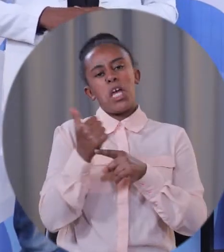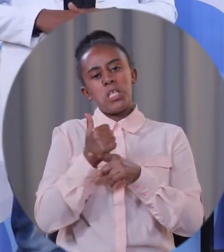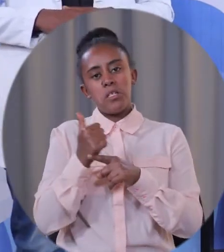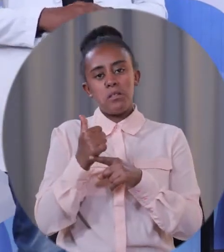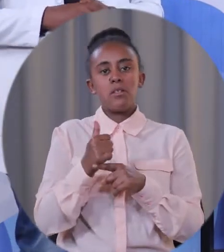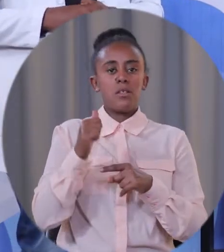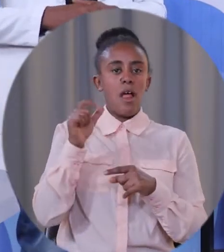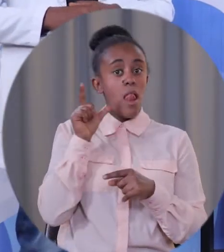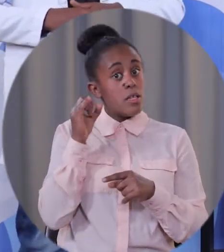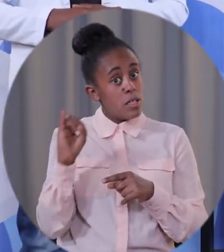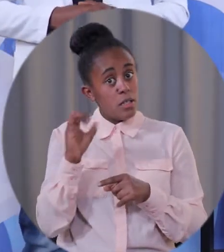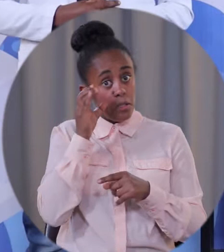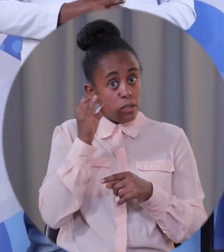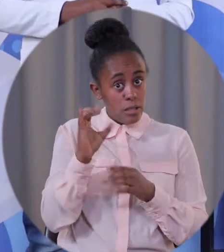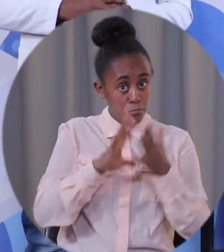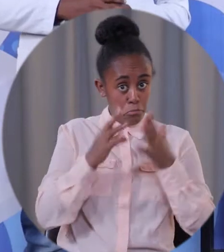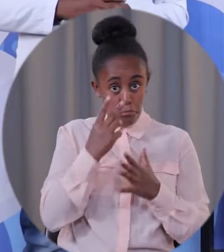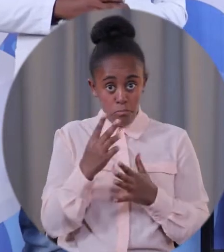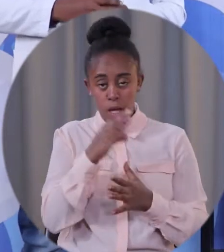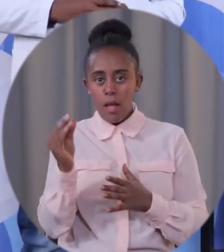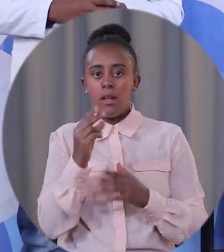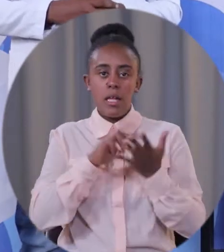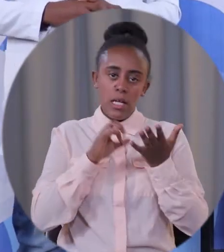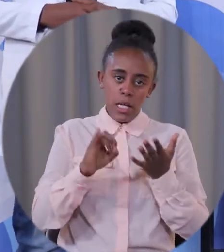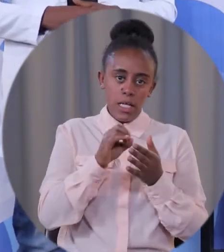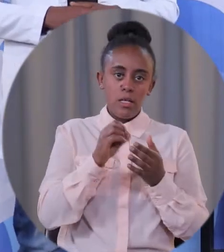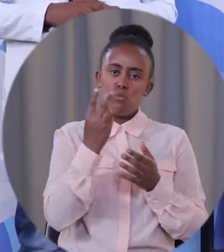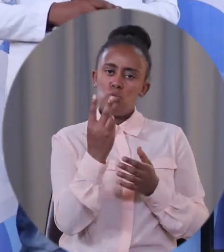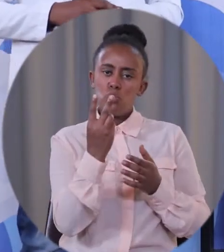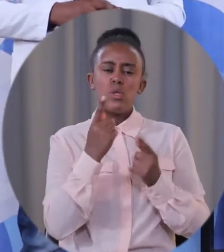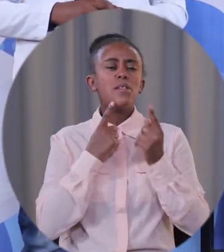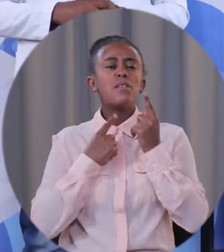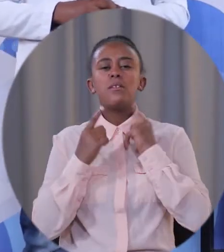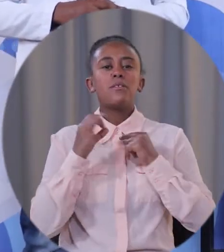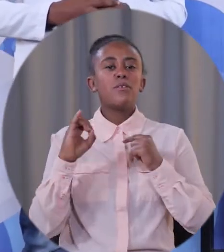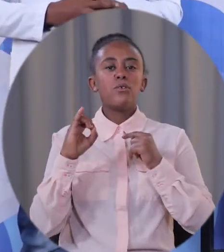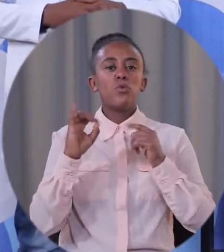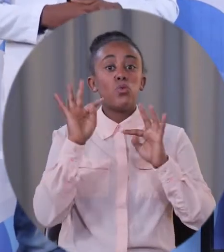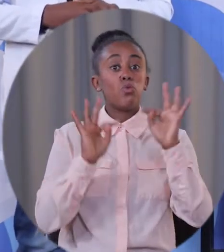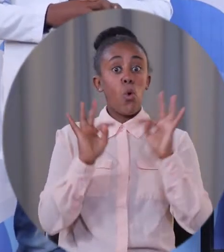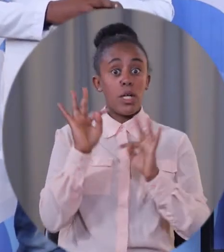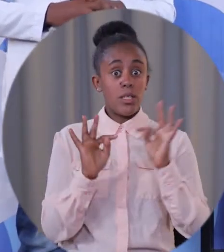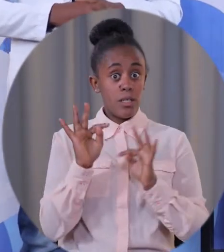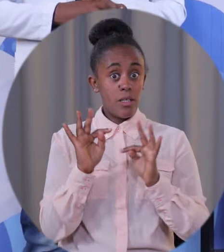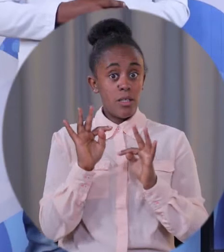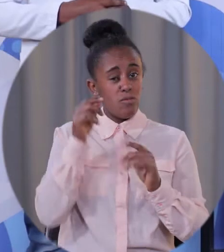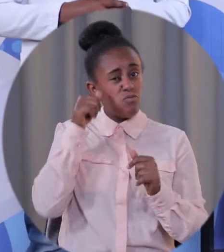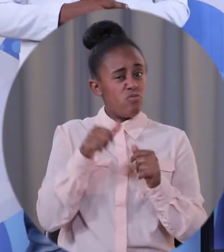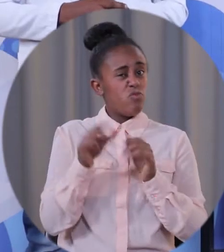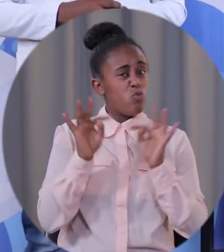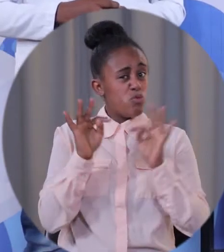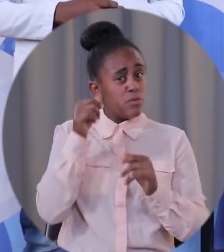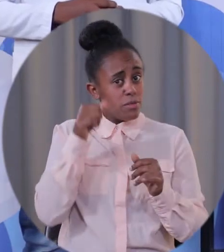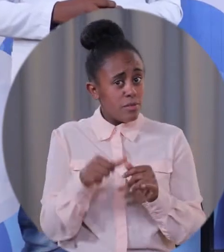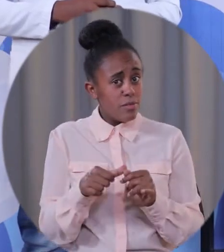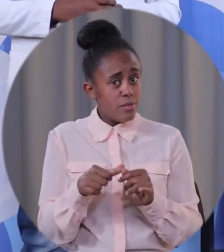our listening and reading skills by two interesting stories. Students, do you remember the stories